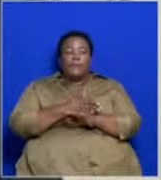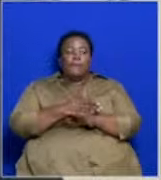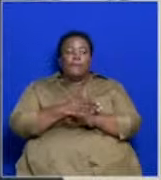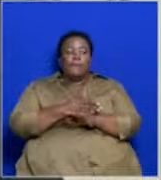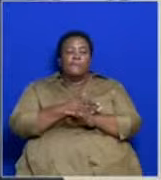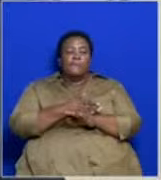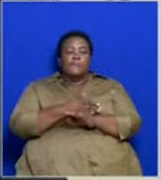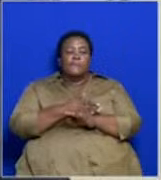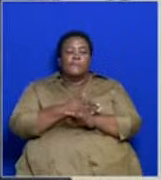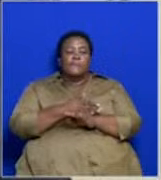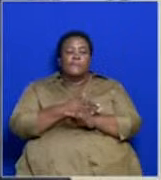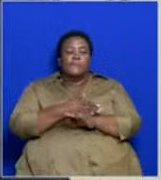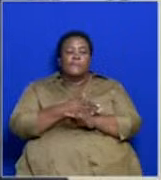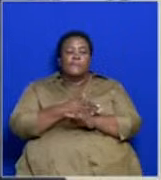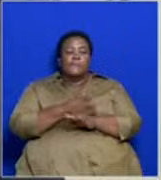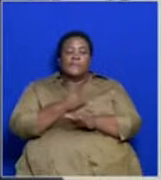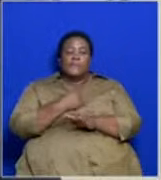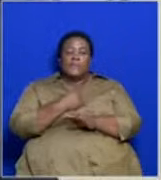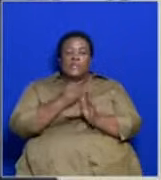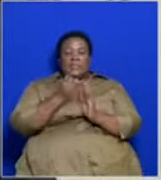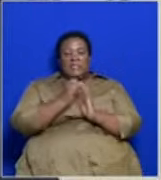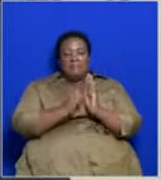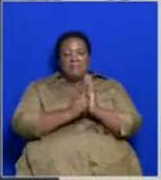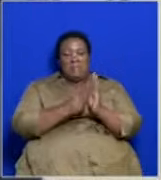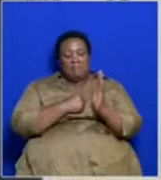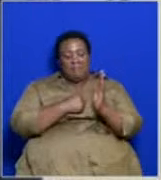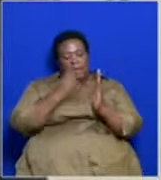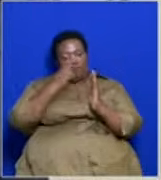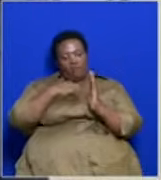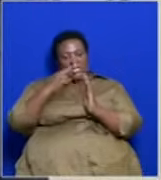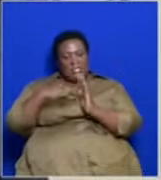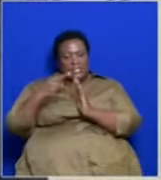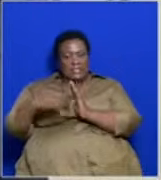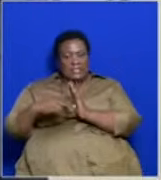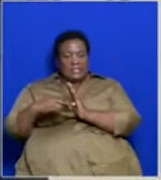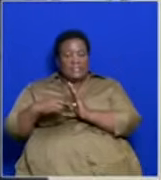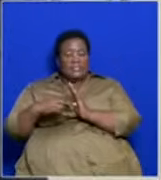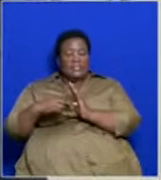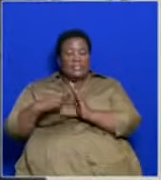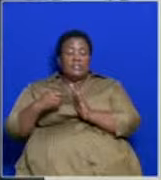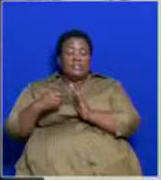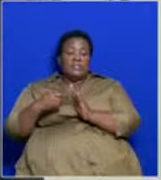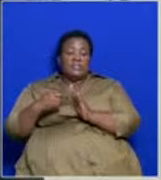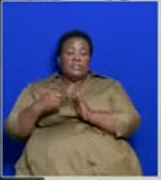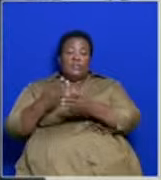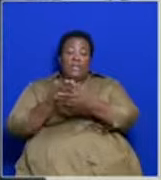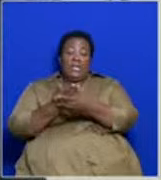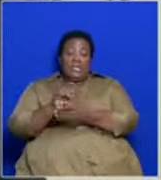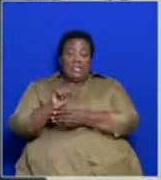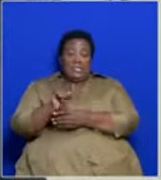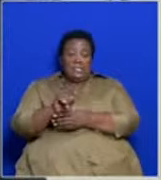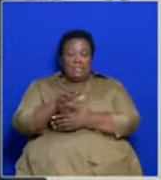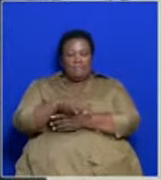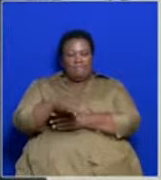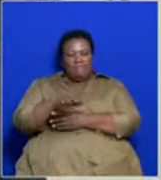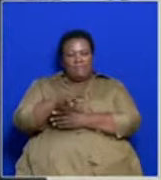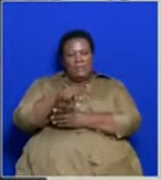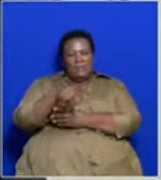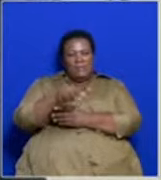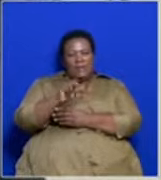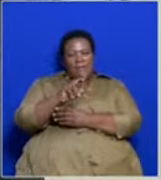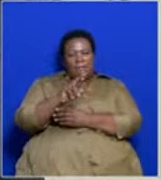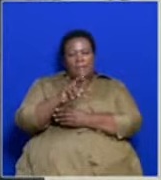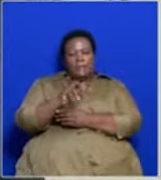my statement here regarding Patfontaine, I will just state that this case was open